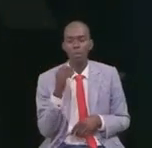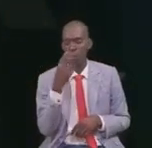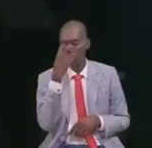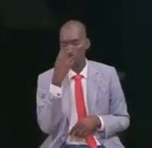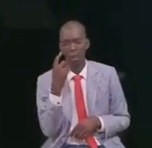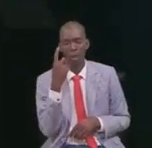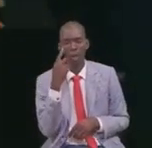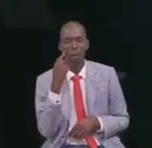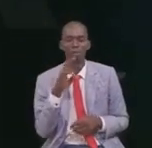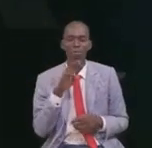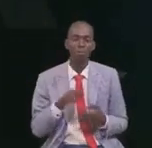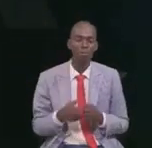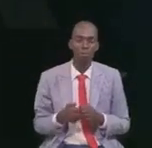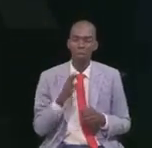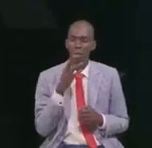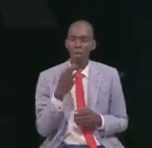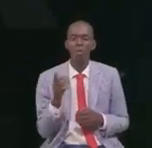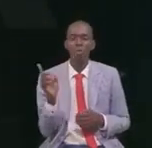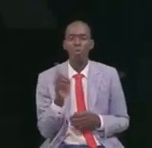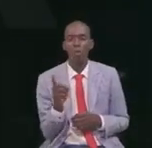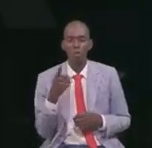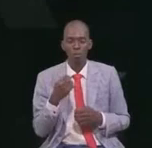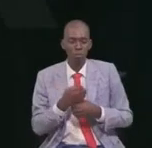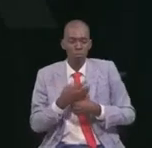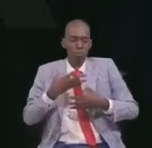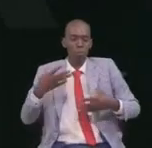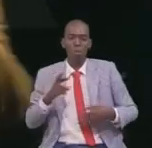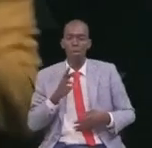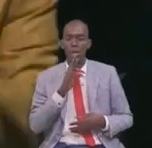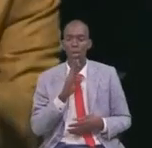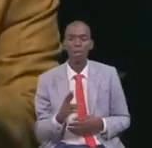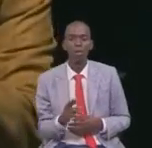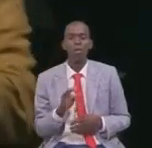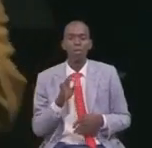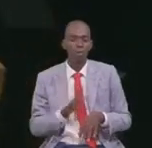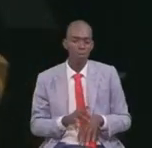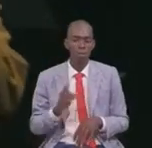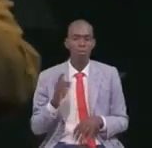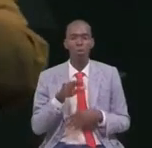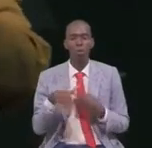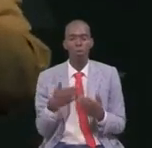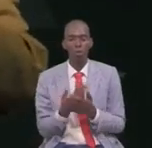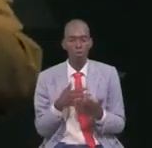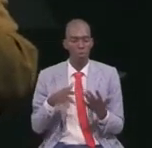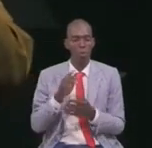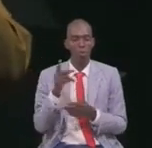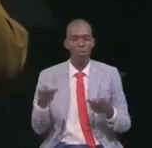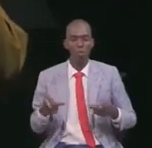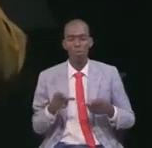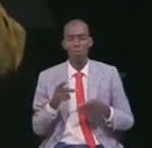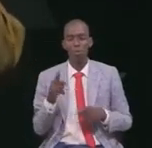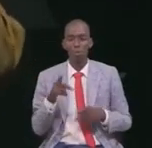are, and where the tumor is, where the growth is. Lay your hand there, and then we're going to